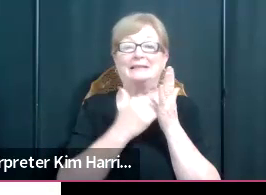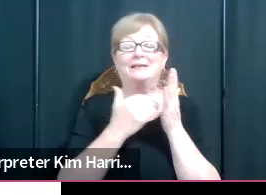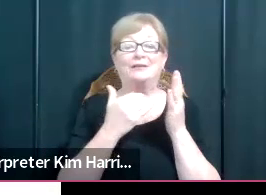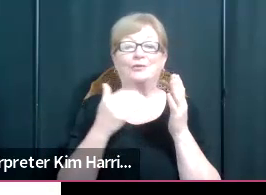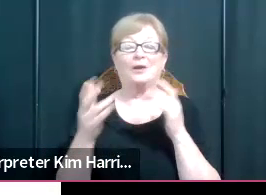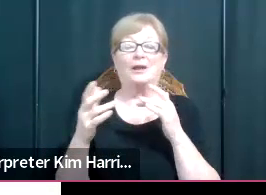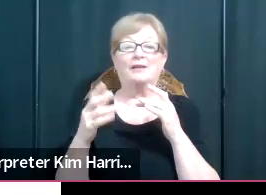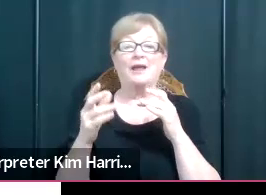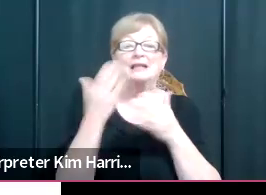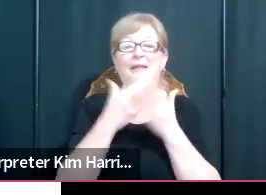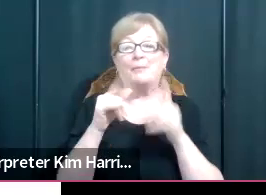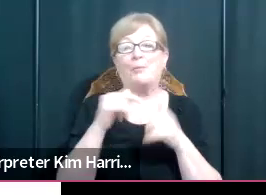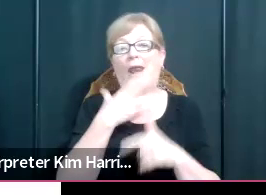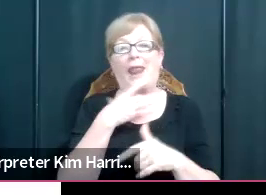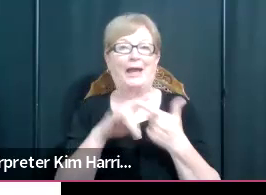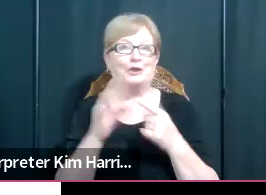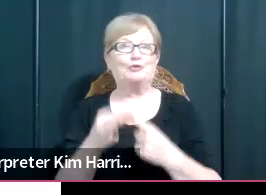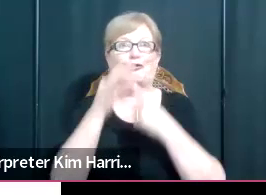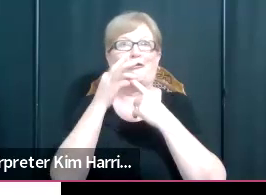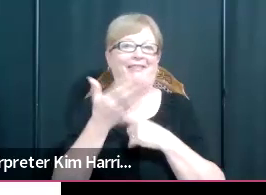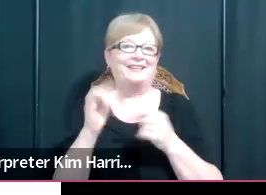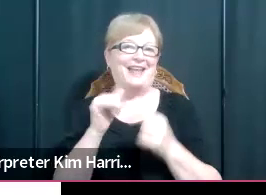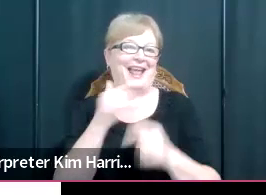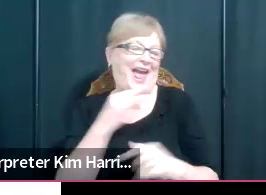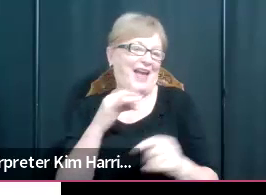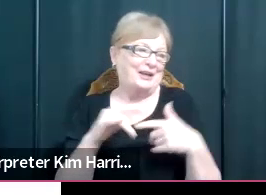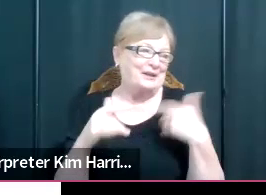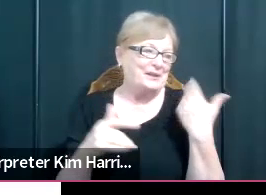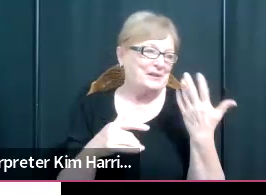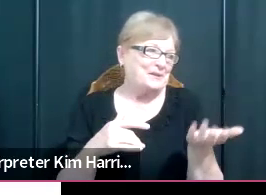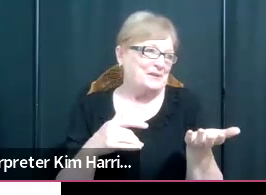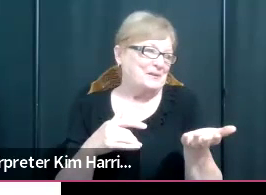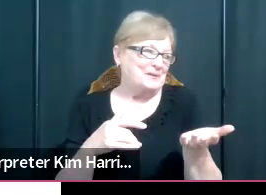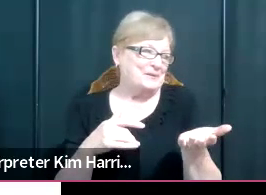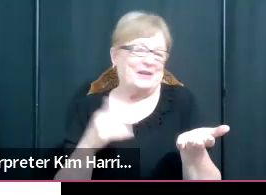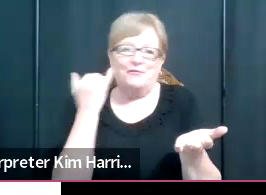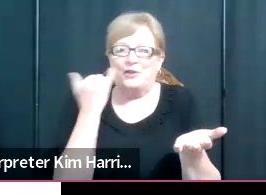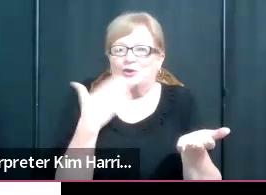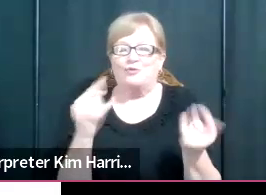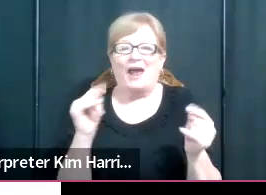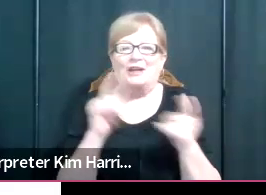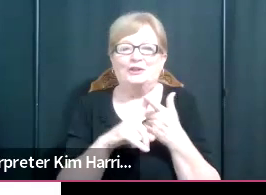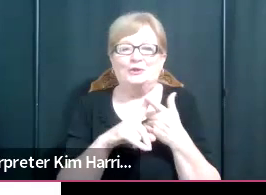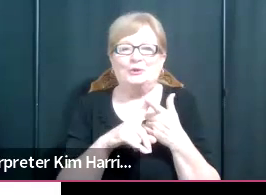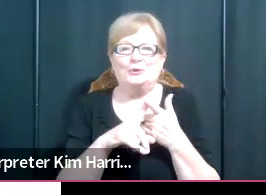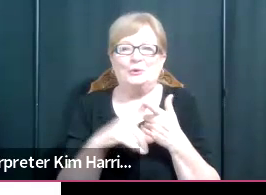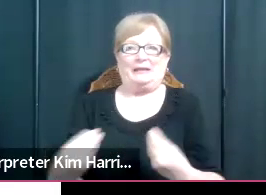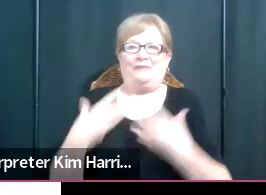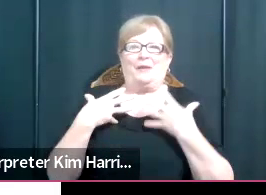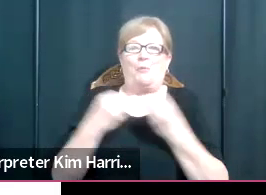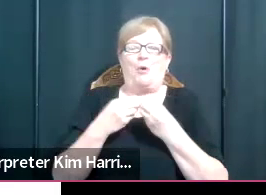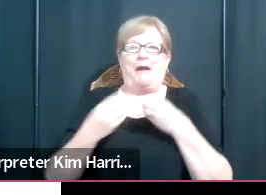Some people have certain things that they listen to if they're trying to up their energy for something,